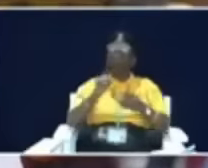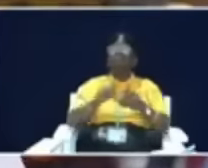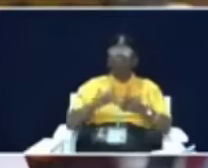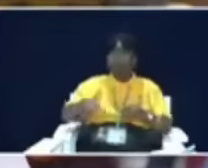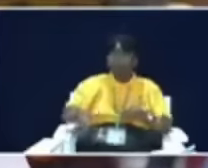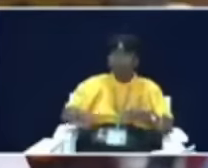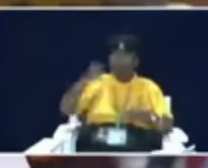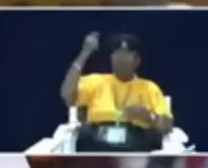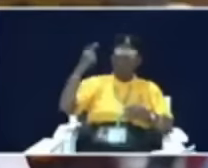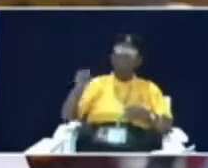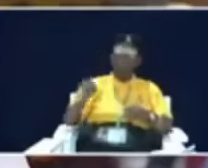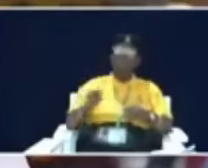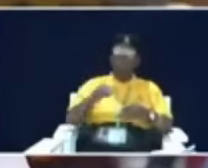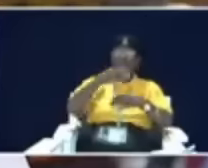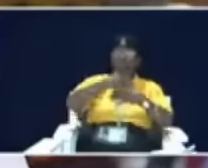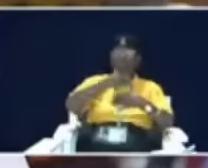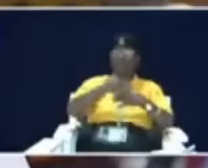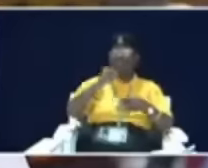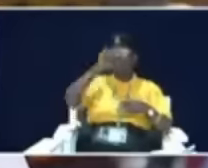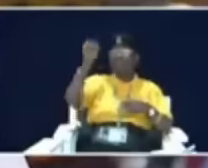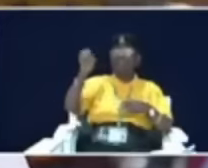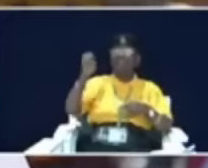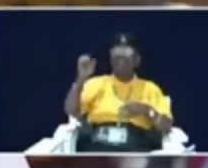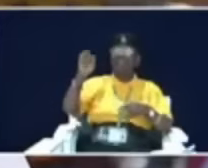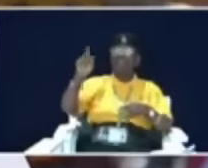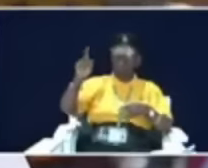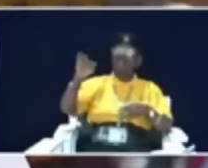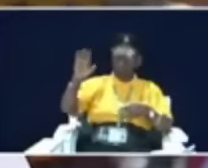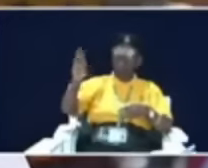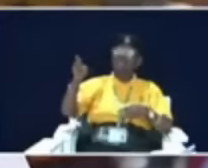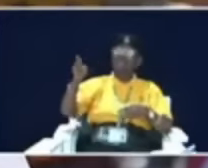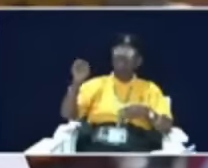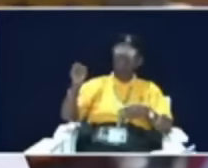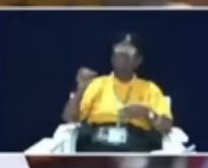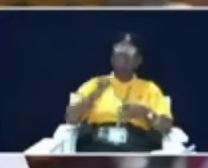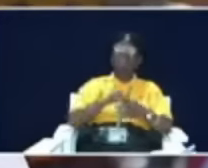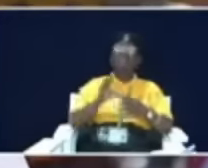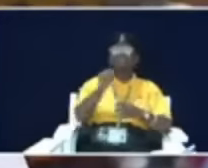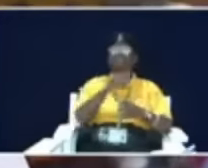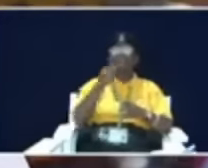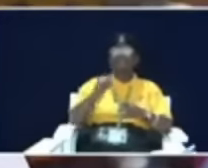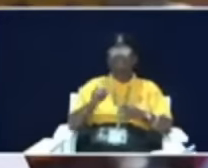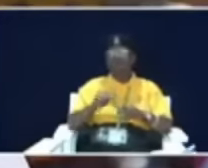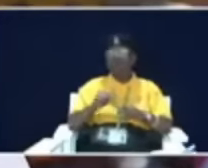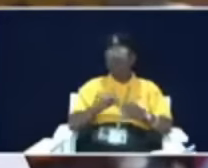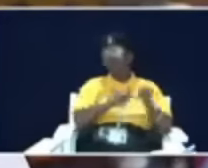Jericho. He took the almighty rock of ages to knock down Goliath.